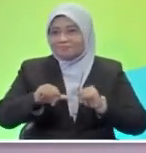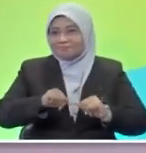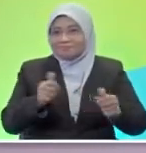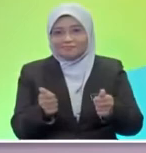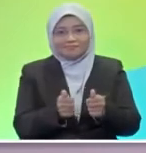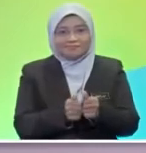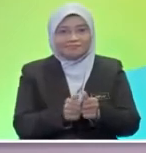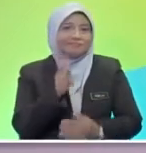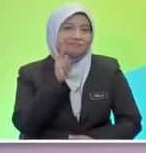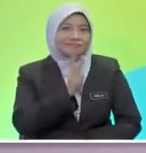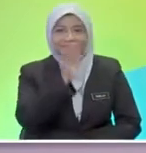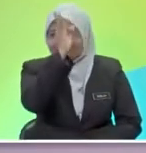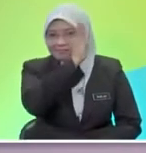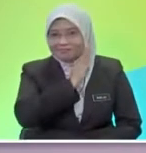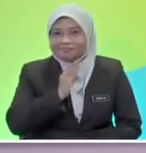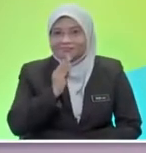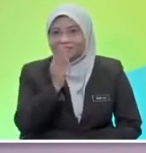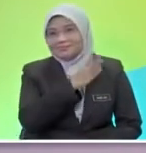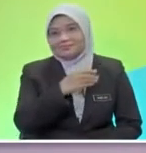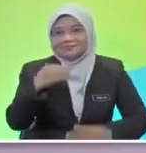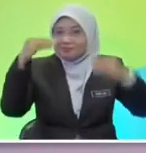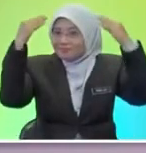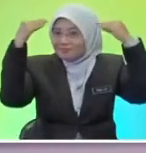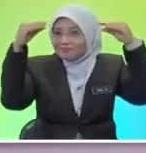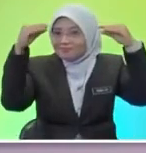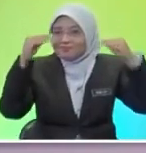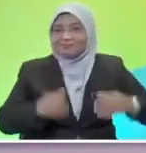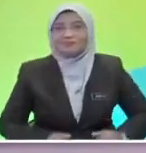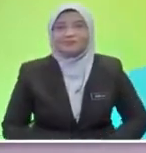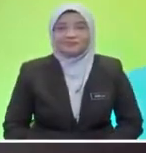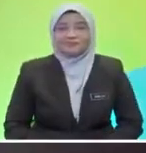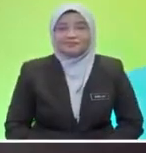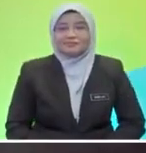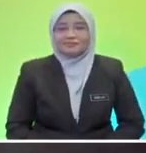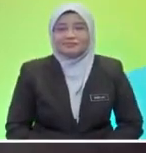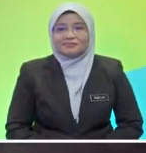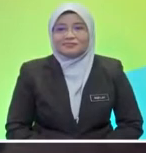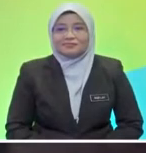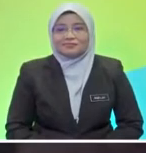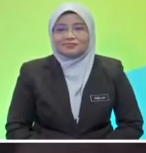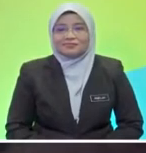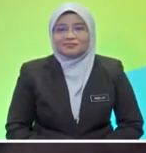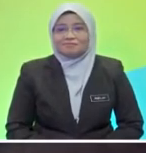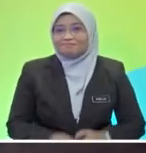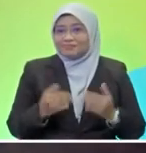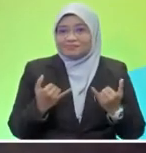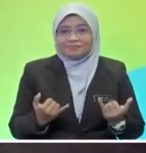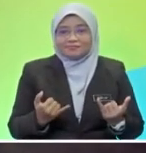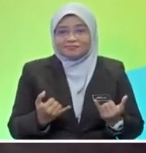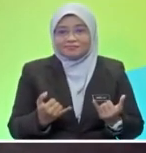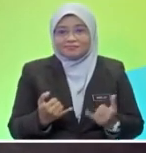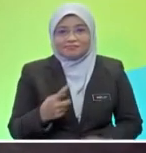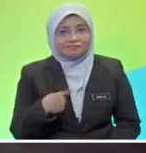our teacher, Teacher Krishna, to explain first what are we going to do, teacher? Okay, Shafika, now we are going to